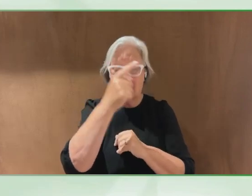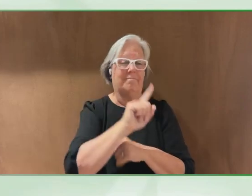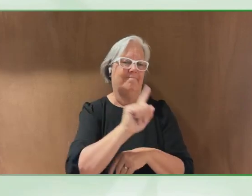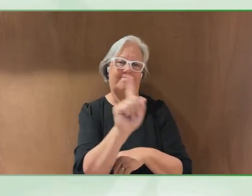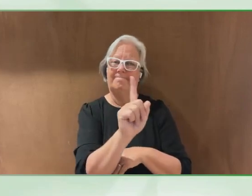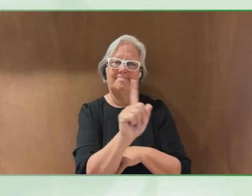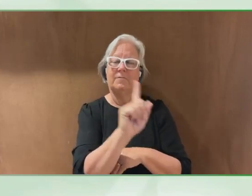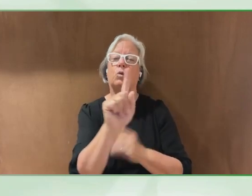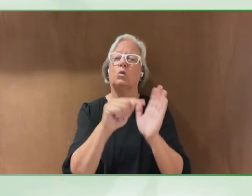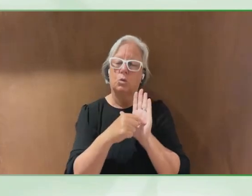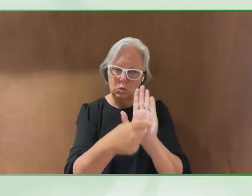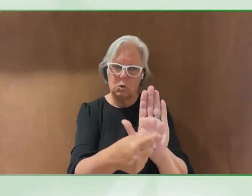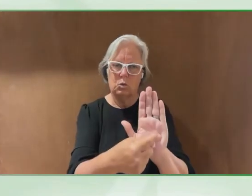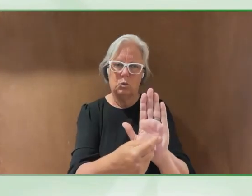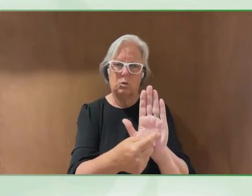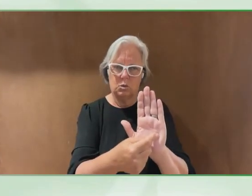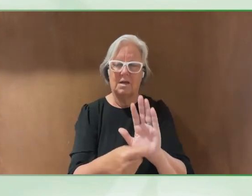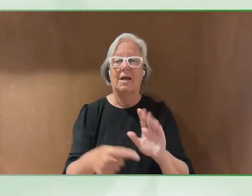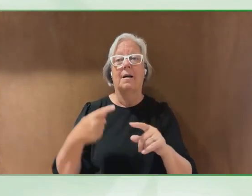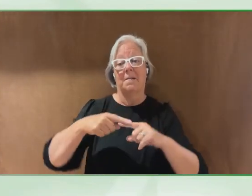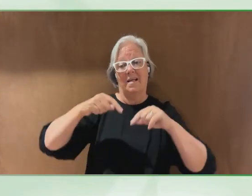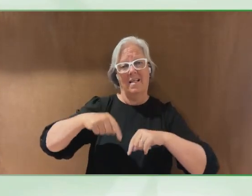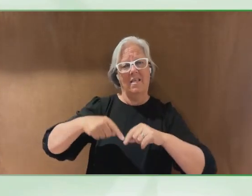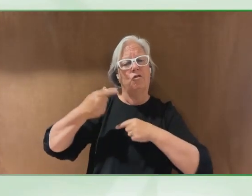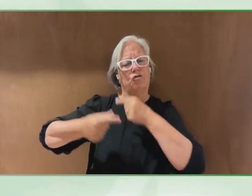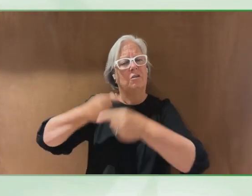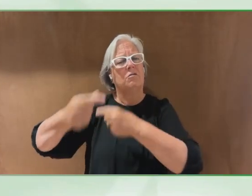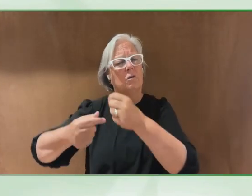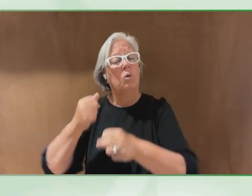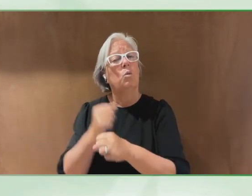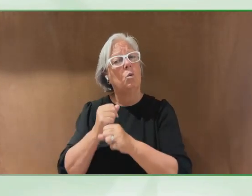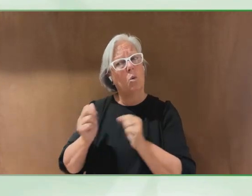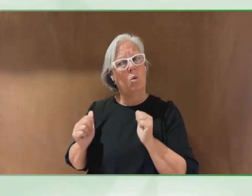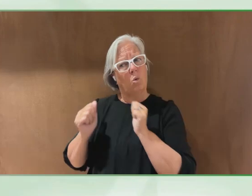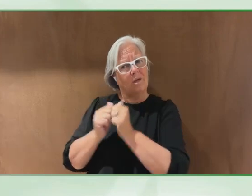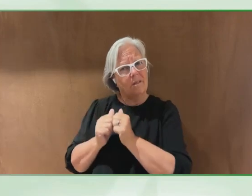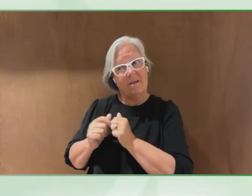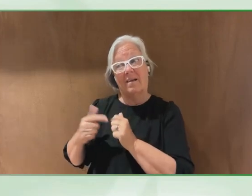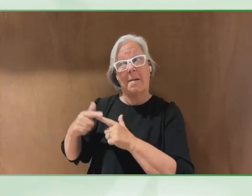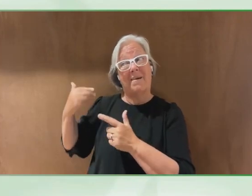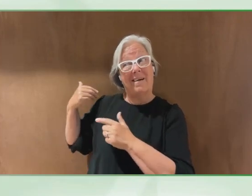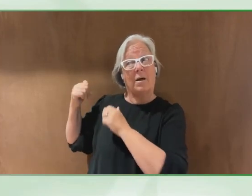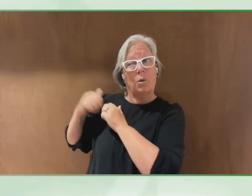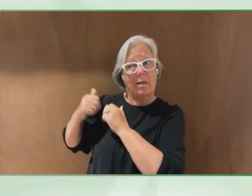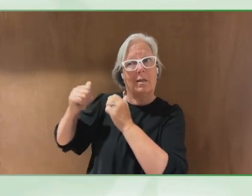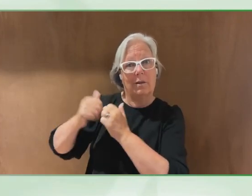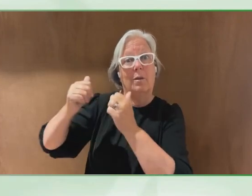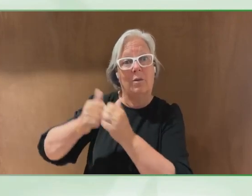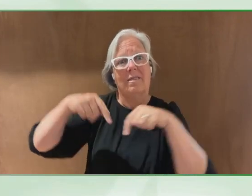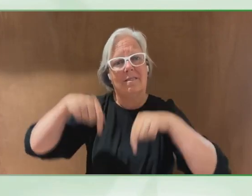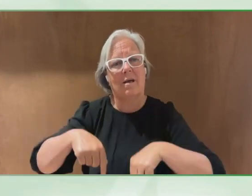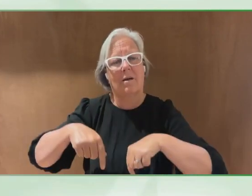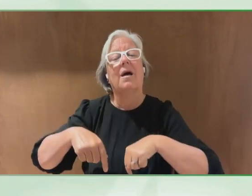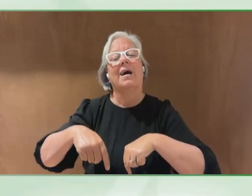about the multi-generational work together. And in our organization, we are working really hard to bring the young people